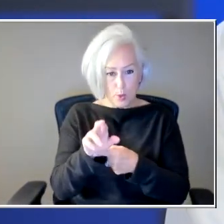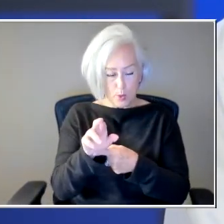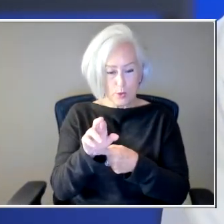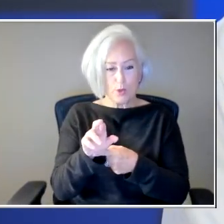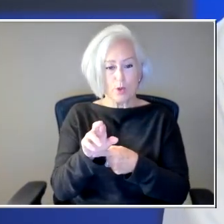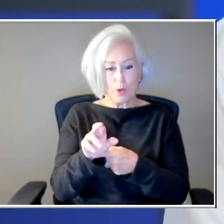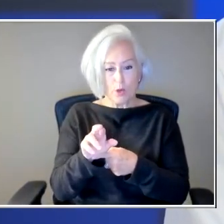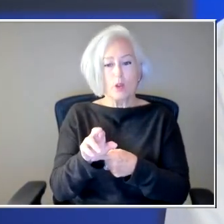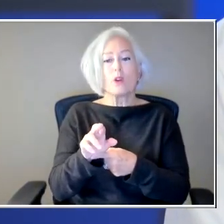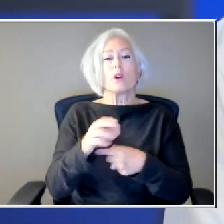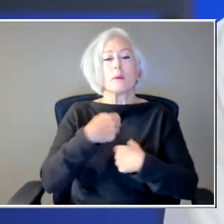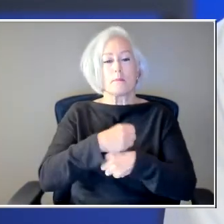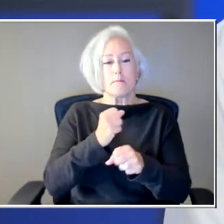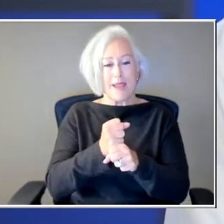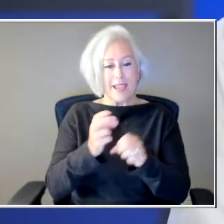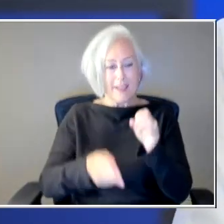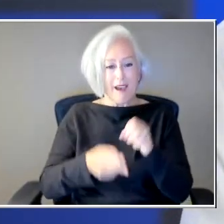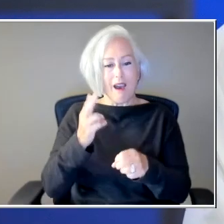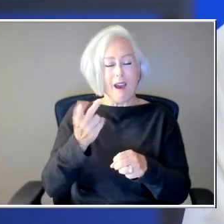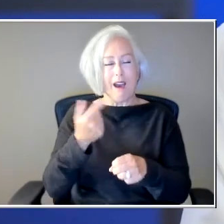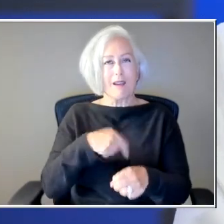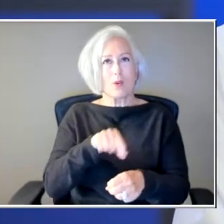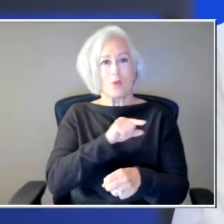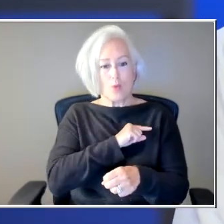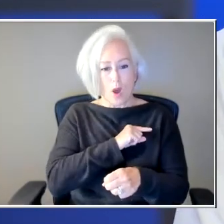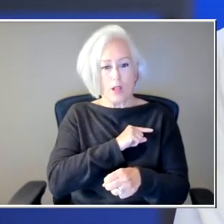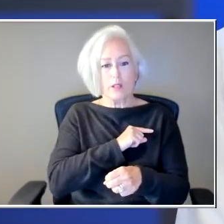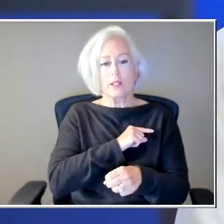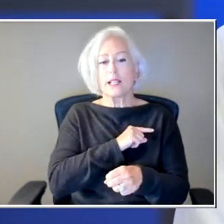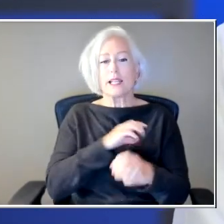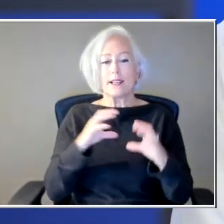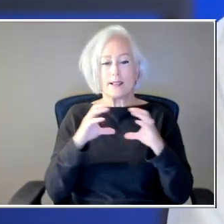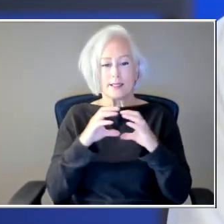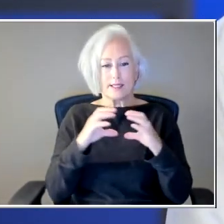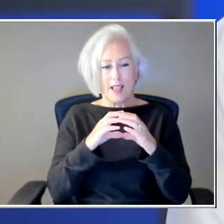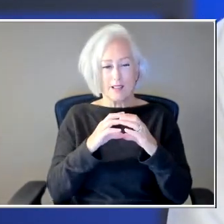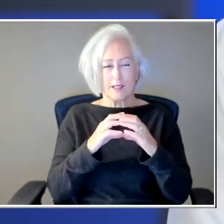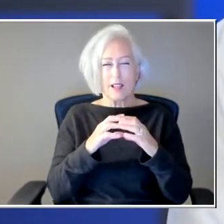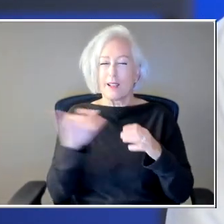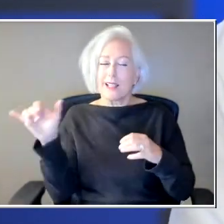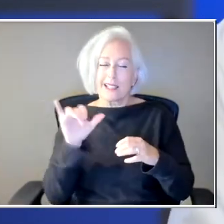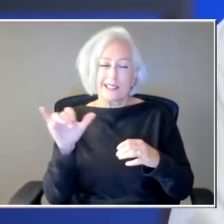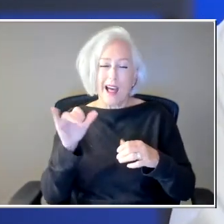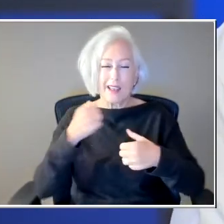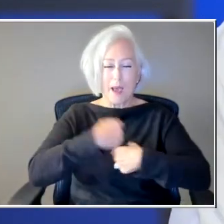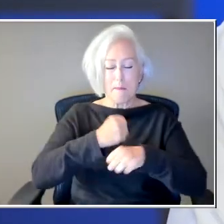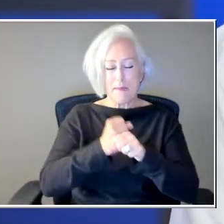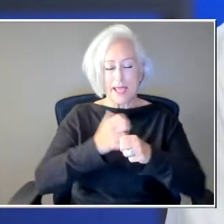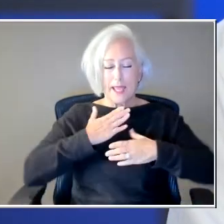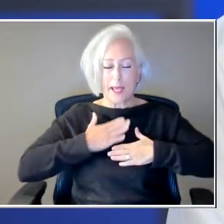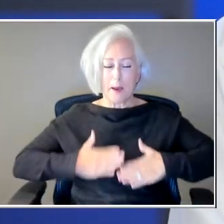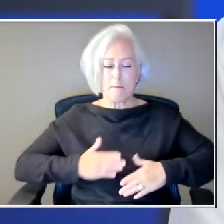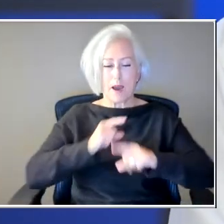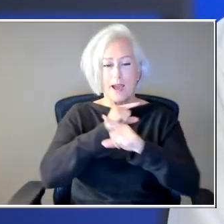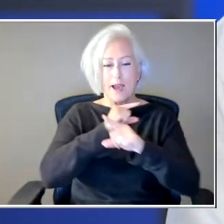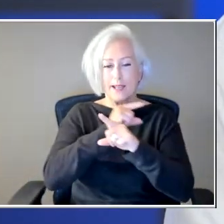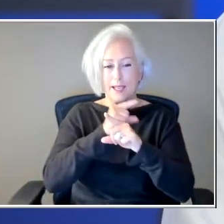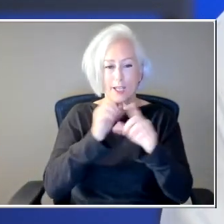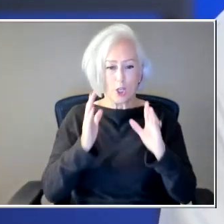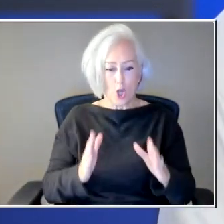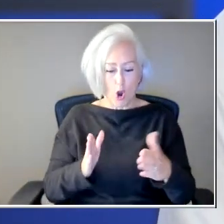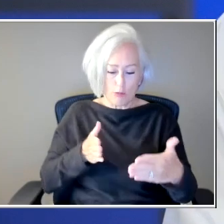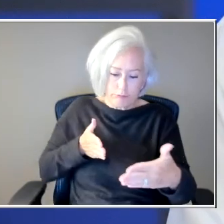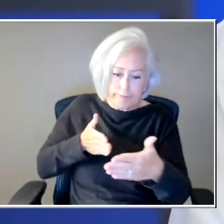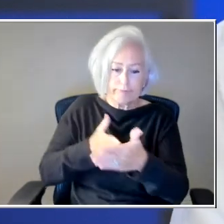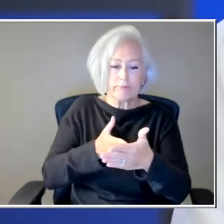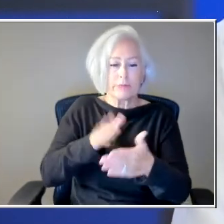cells in the body, almost like generating 24/7 bodyguards for against cancer, we are hoping to decrease the